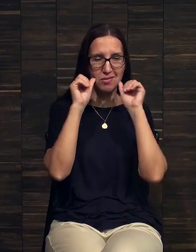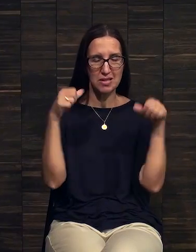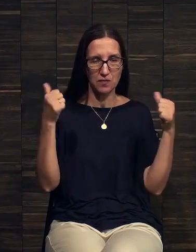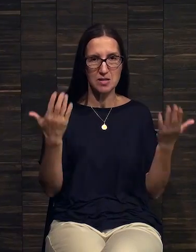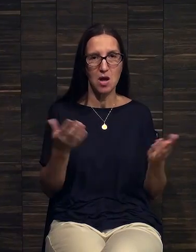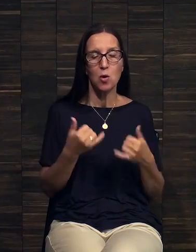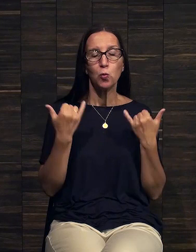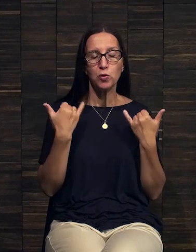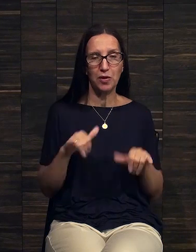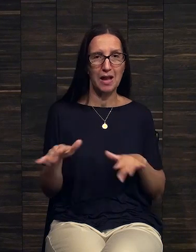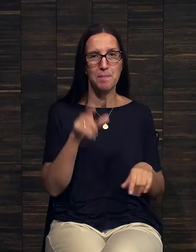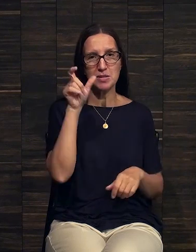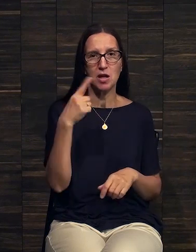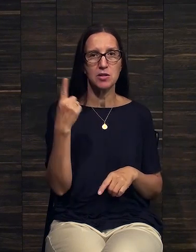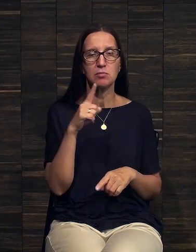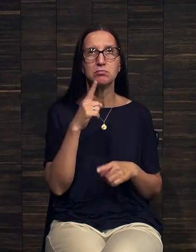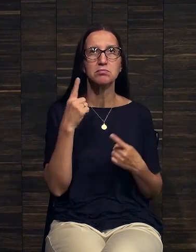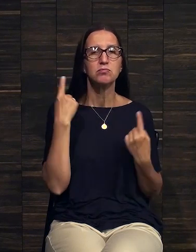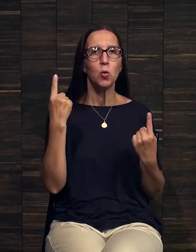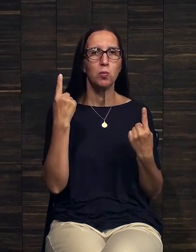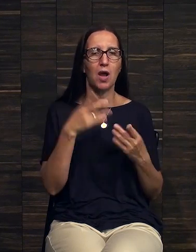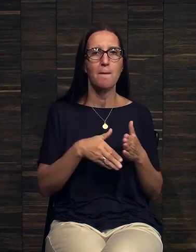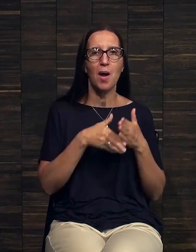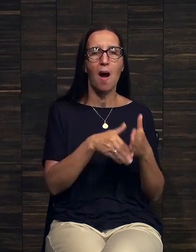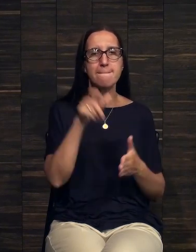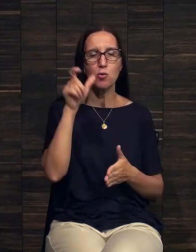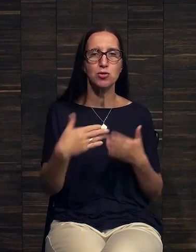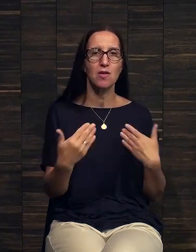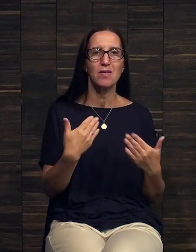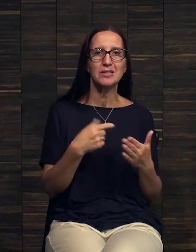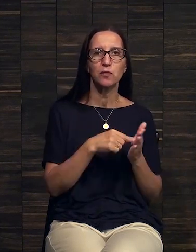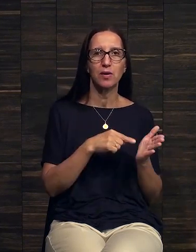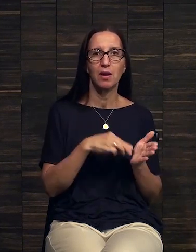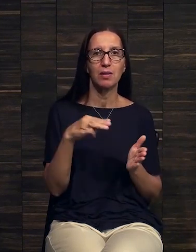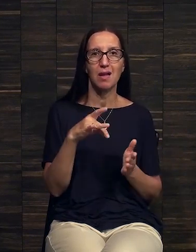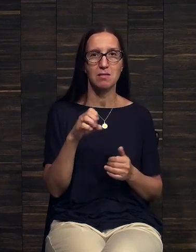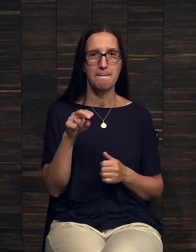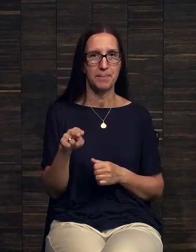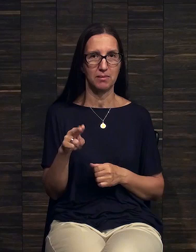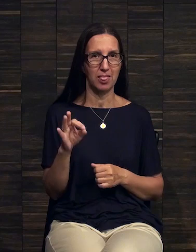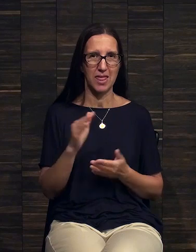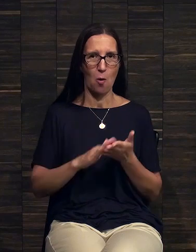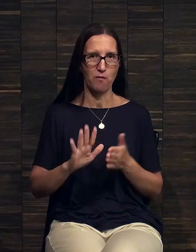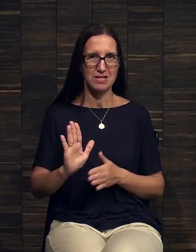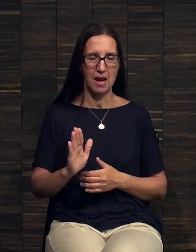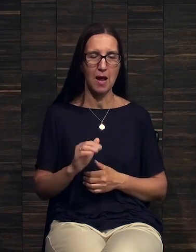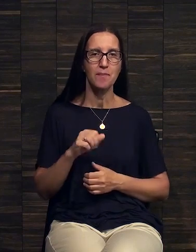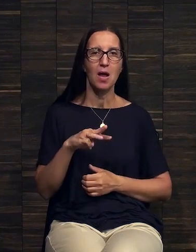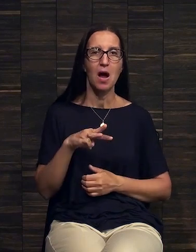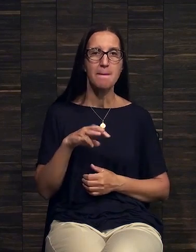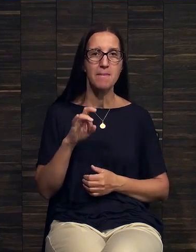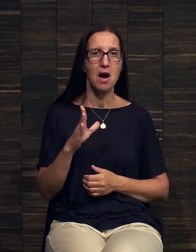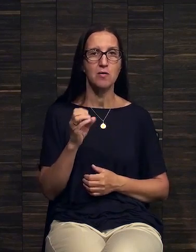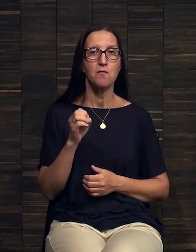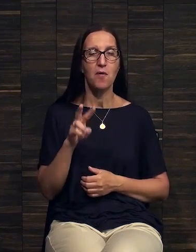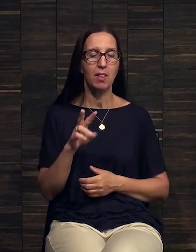intelligence services. He was a remarkable guy, and he was one of the Trump non-official